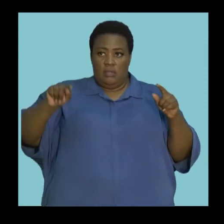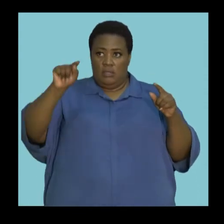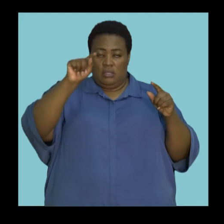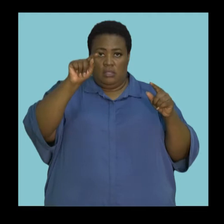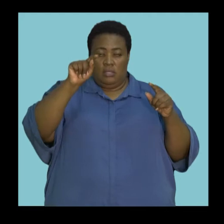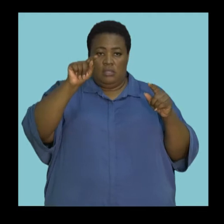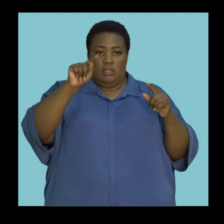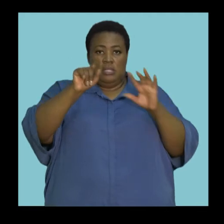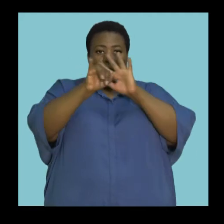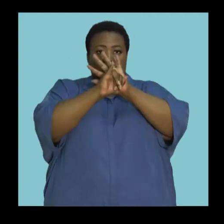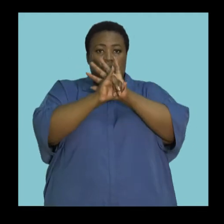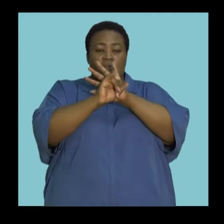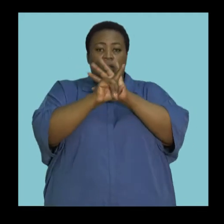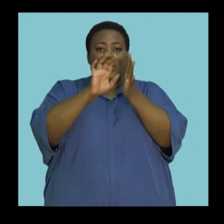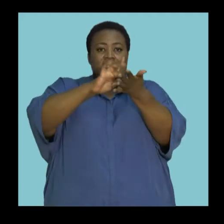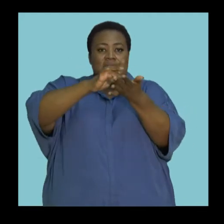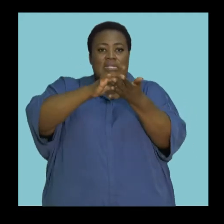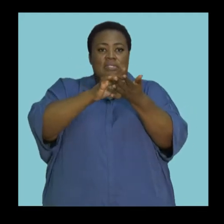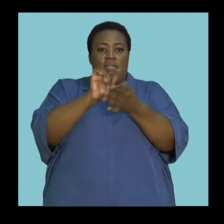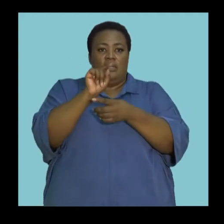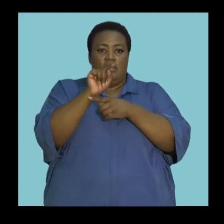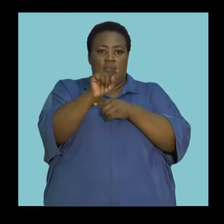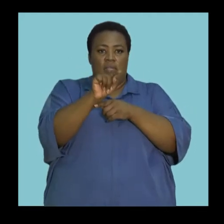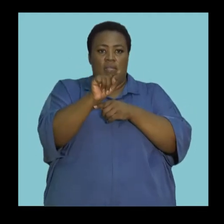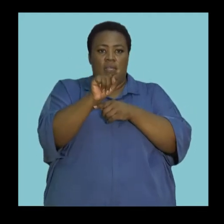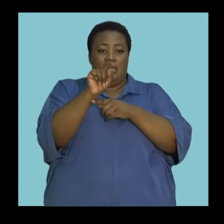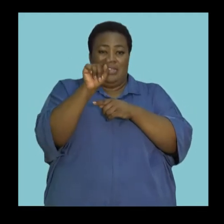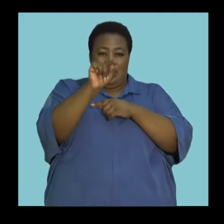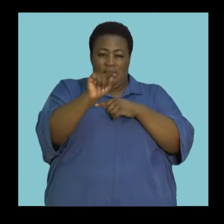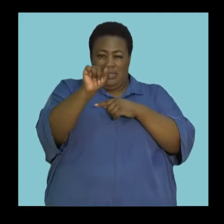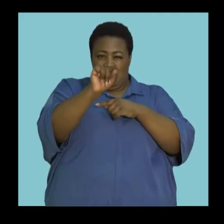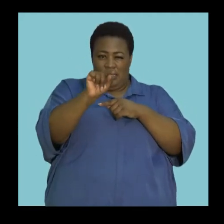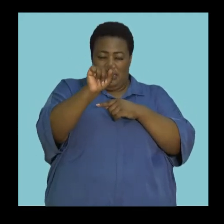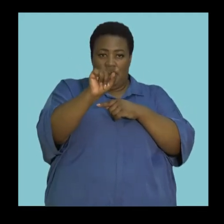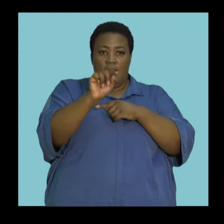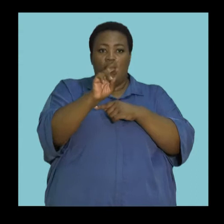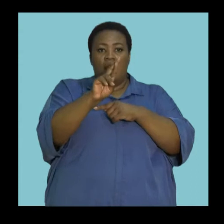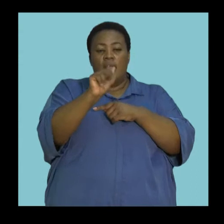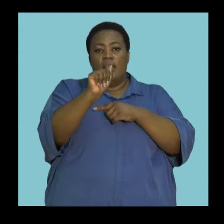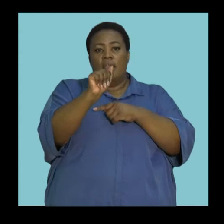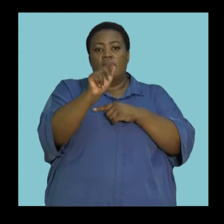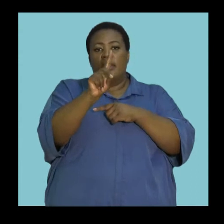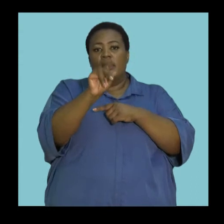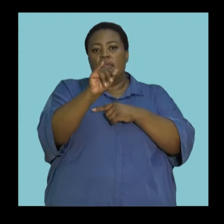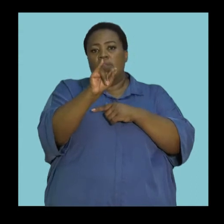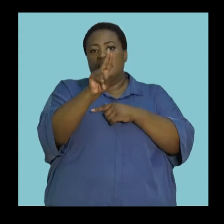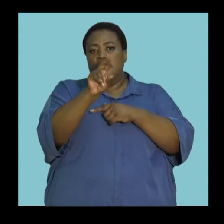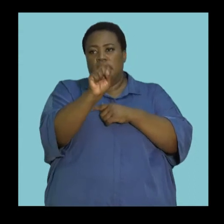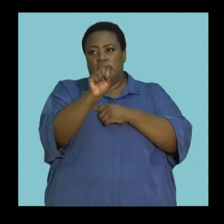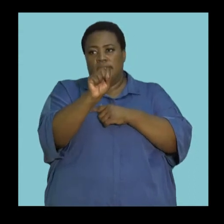circle, identify the center and draw the radius. Okay? So you're going to have to draw the radius as indicated